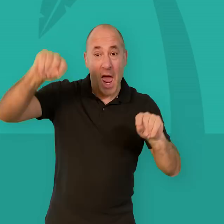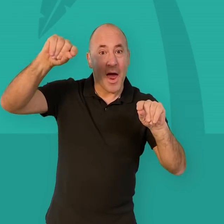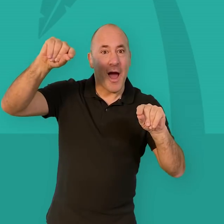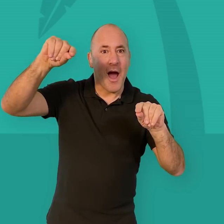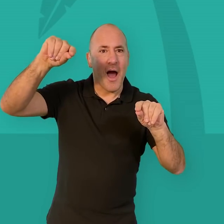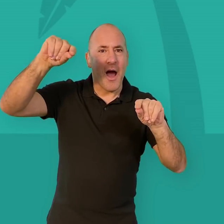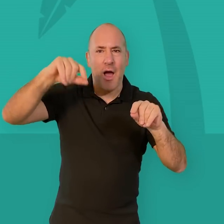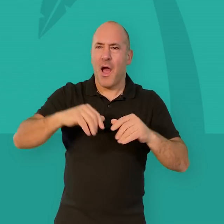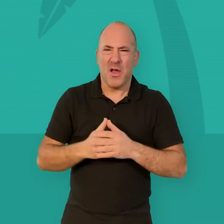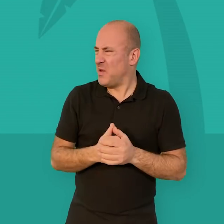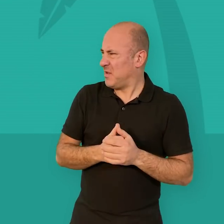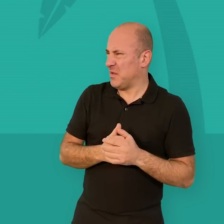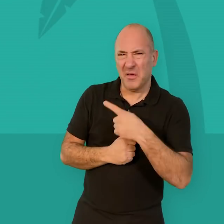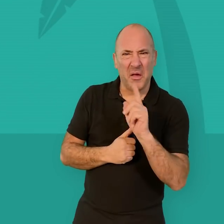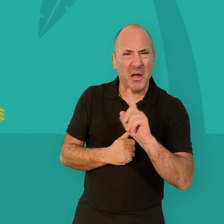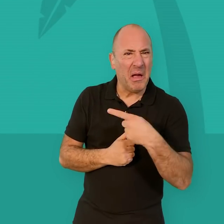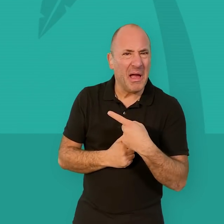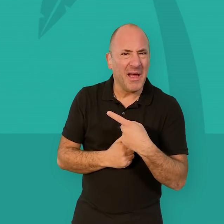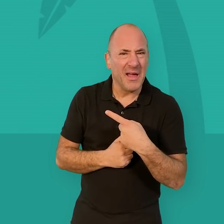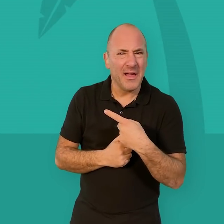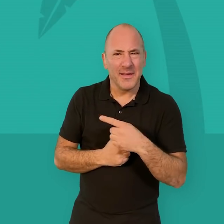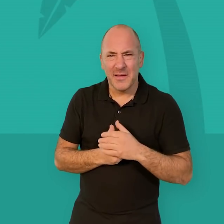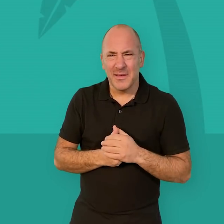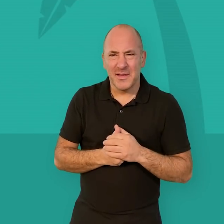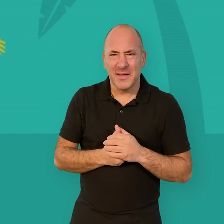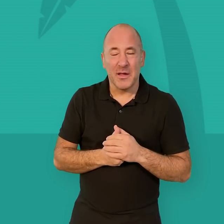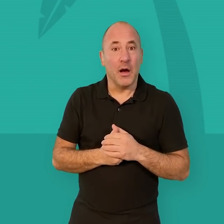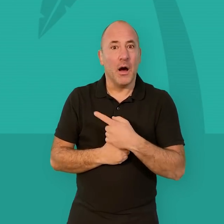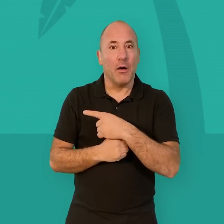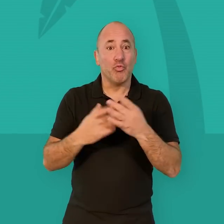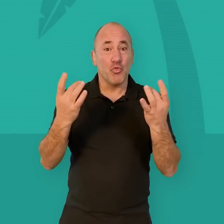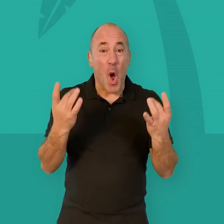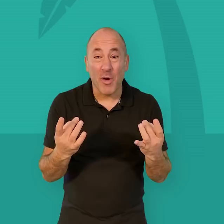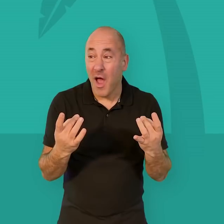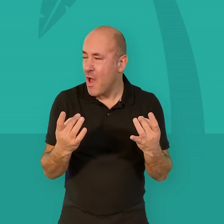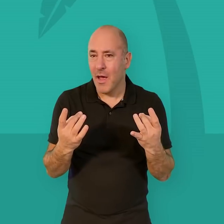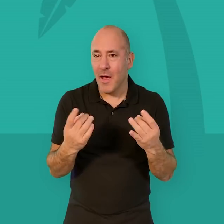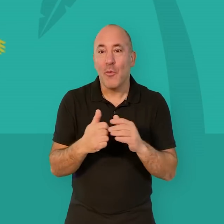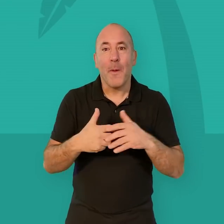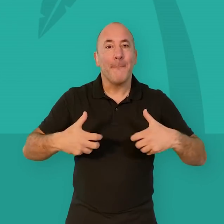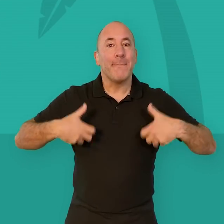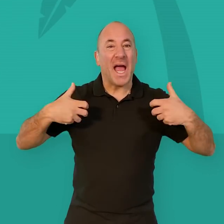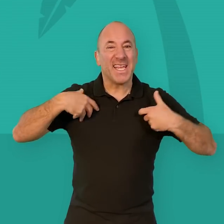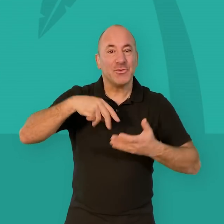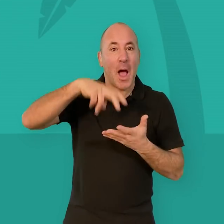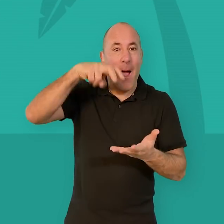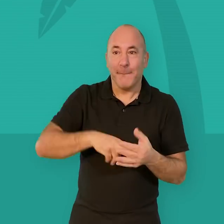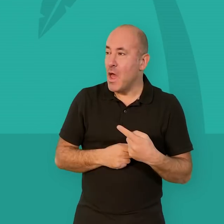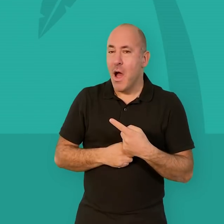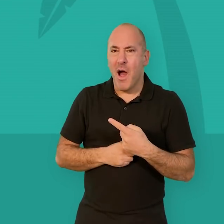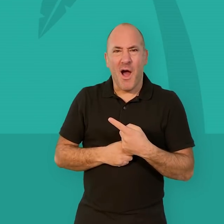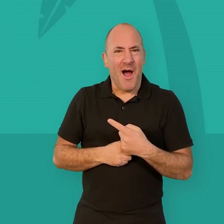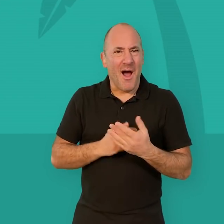the Banana. Oh, what's Betsy doing? She's doing yoga. She's doing